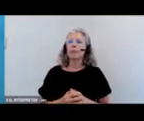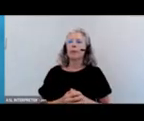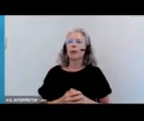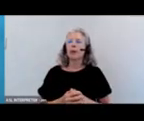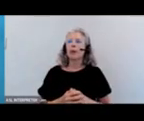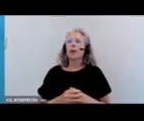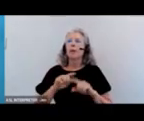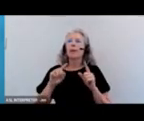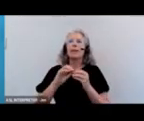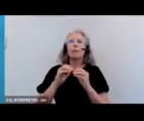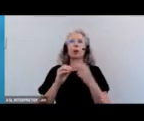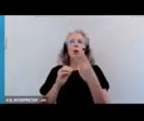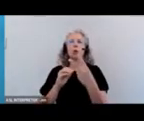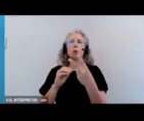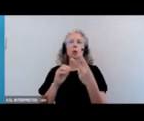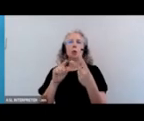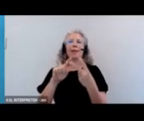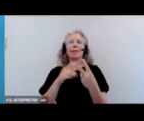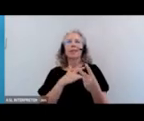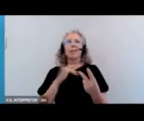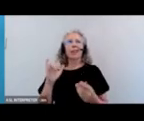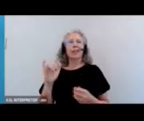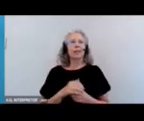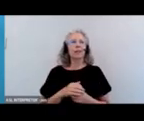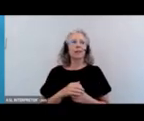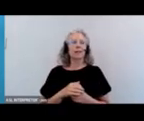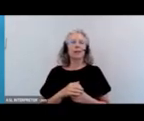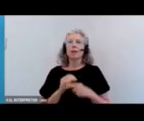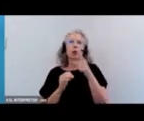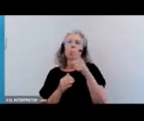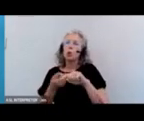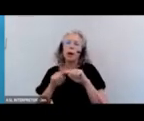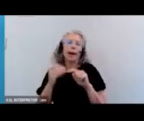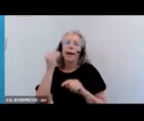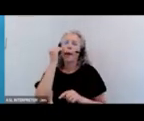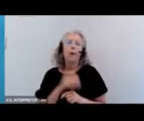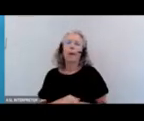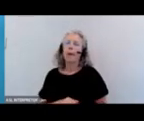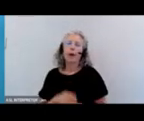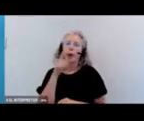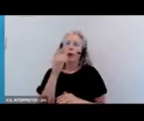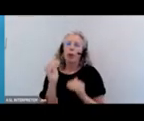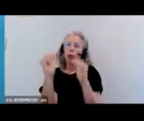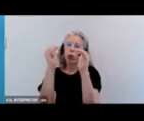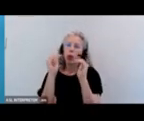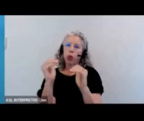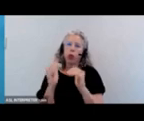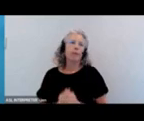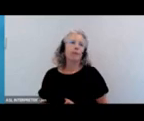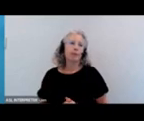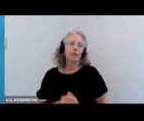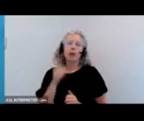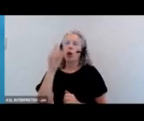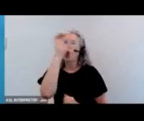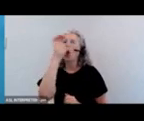of this number two was this whole idea that we couldn't possibly know. Like, we're just, you know, we're just looking